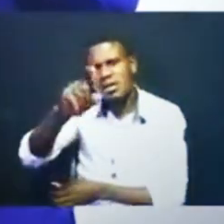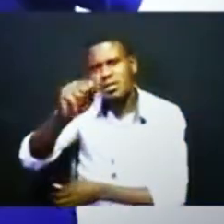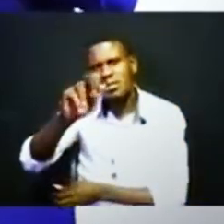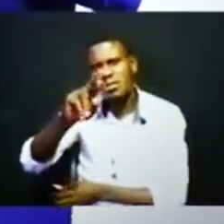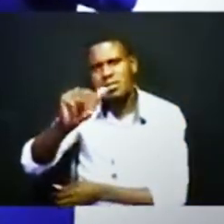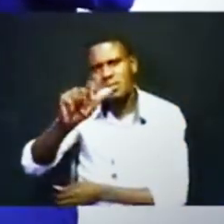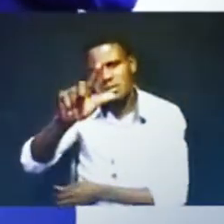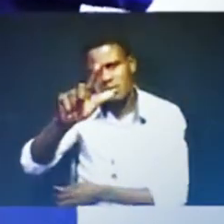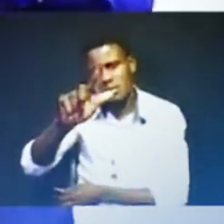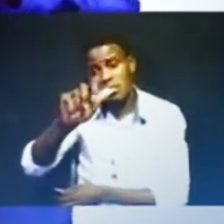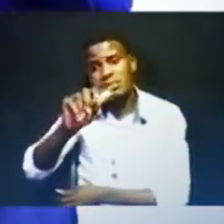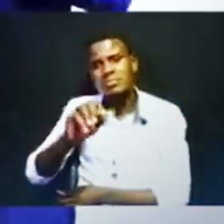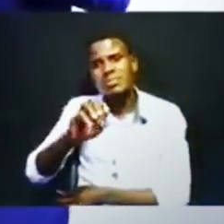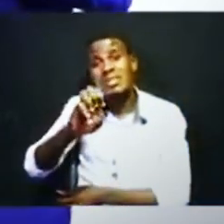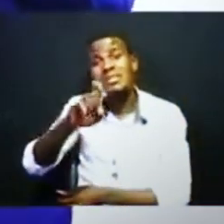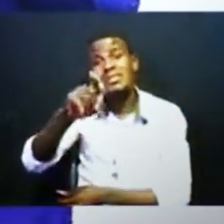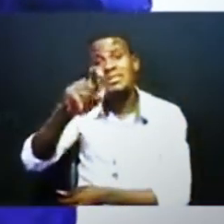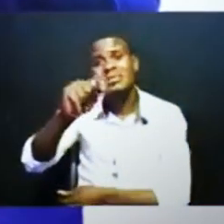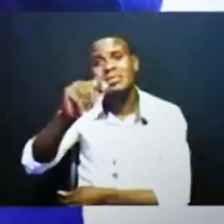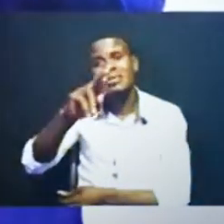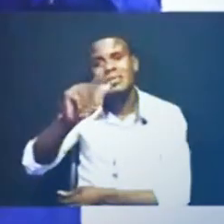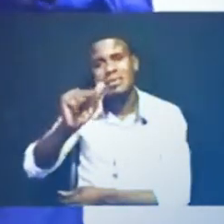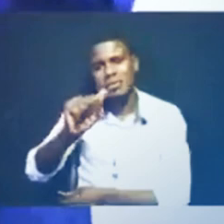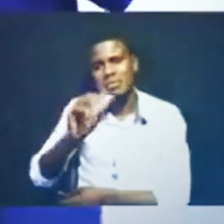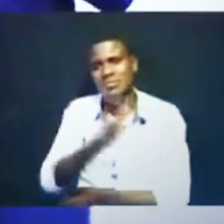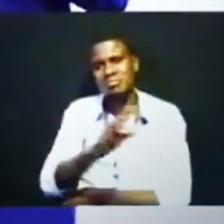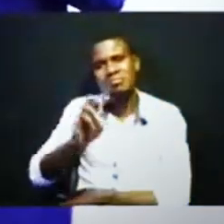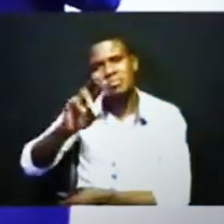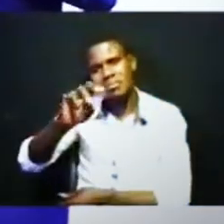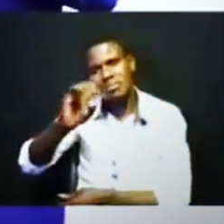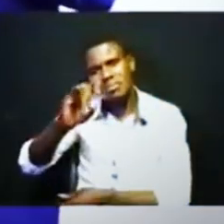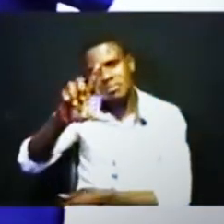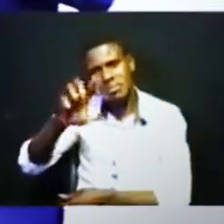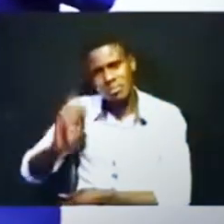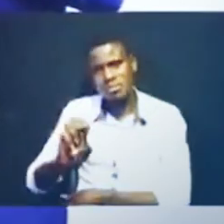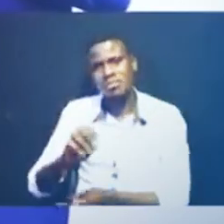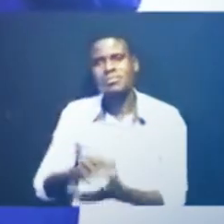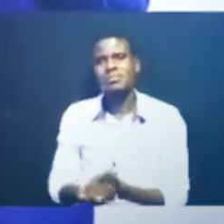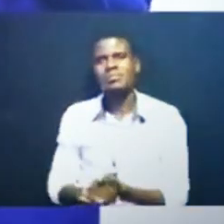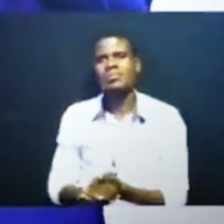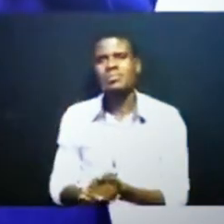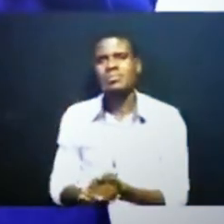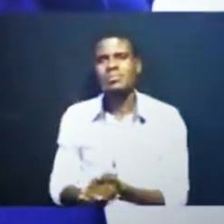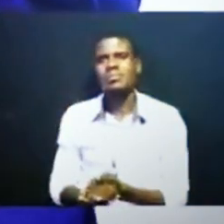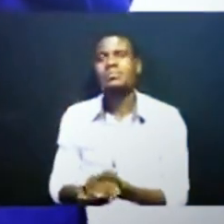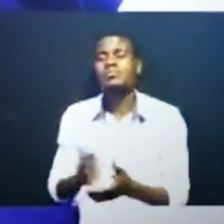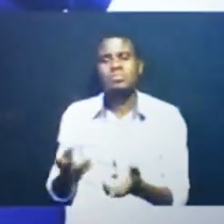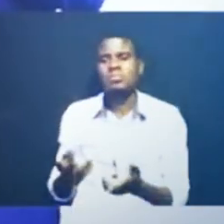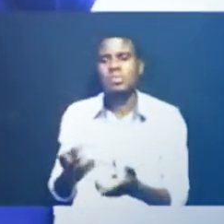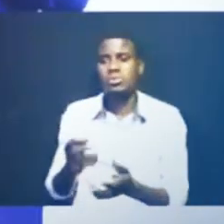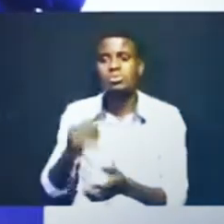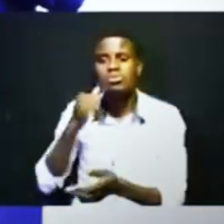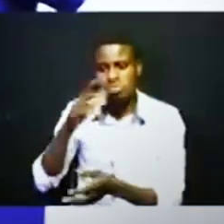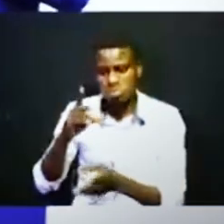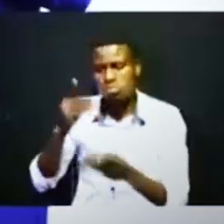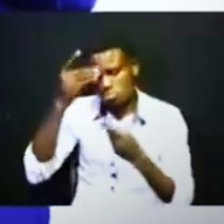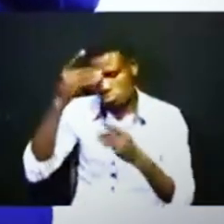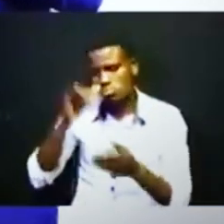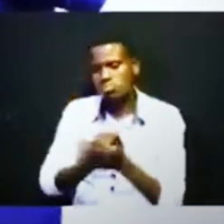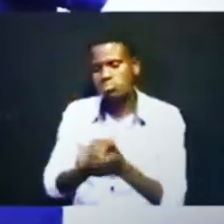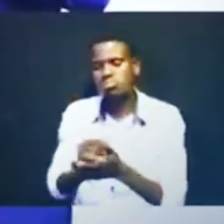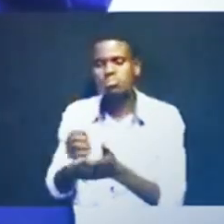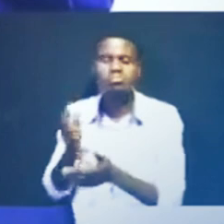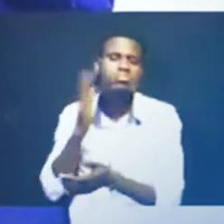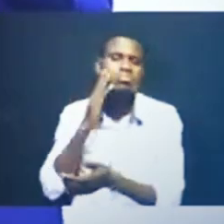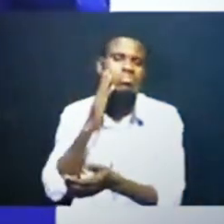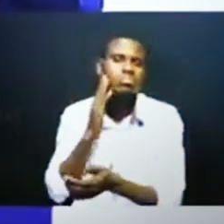mile. So she turned the other cheek. For the man to slap. Ah,